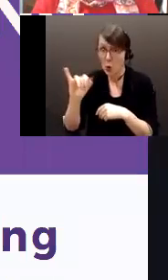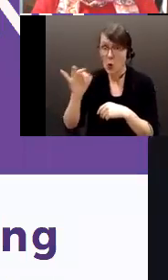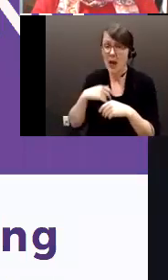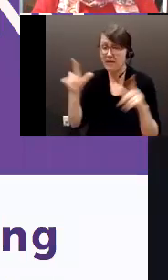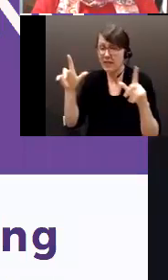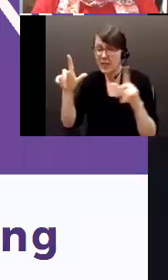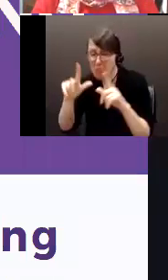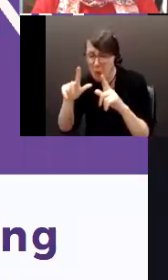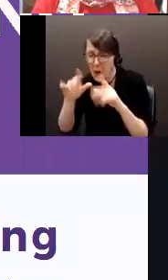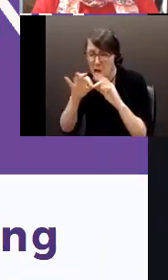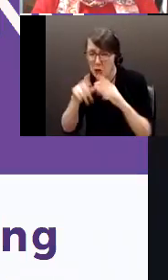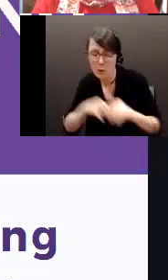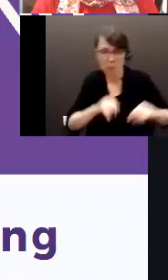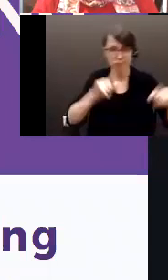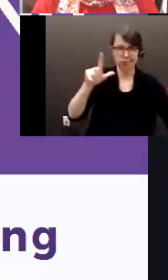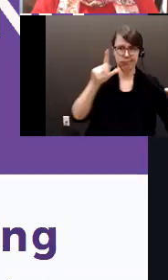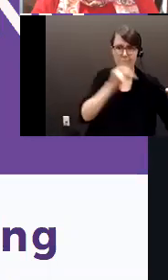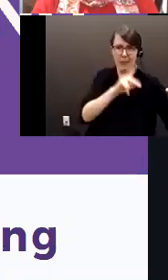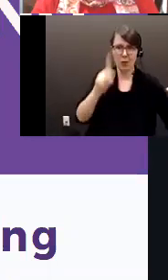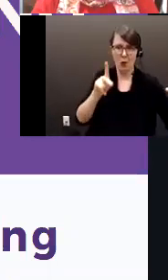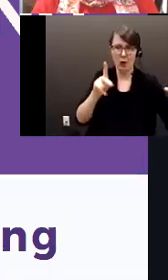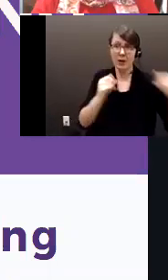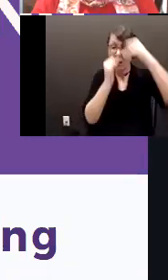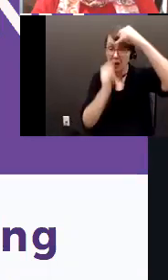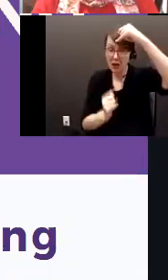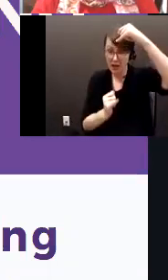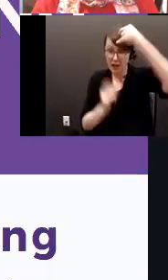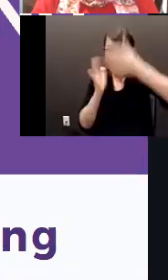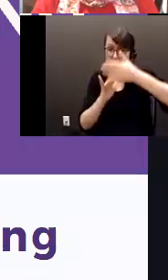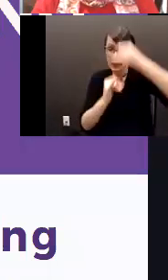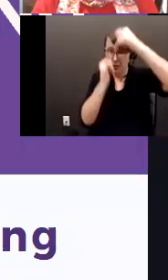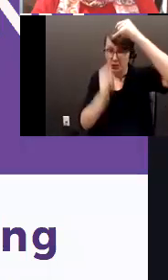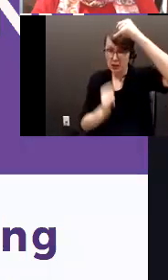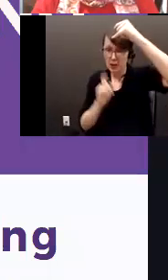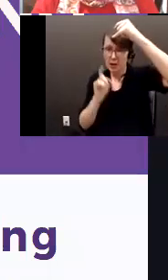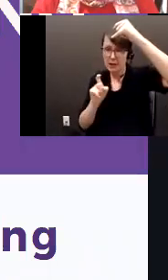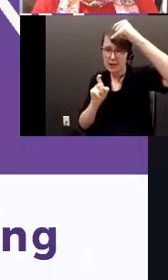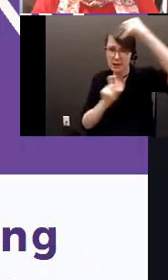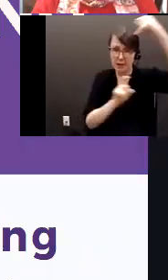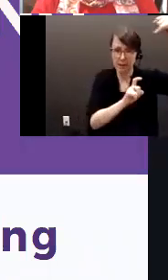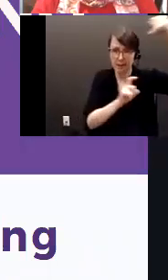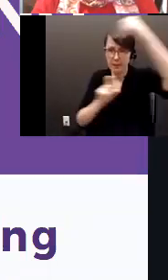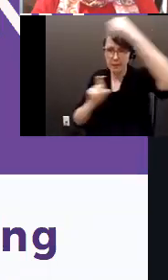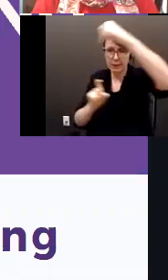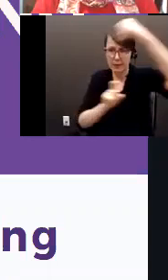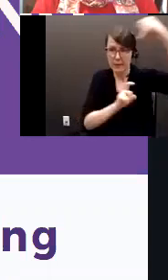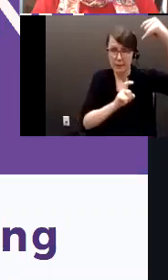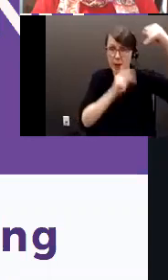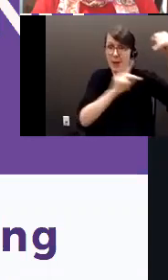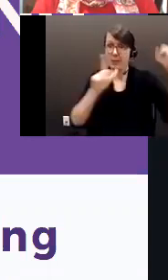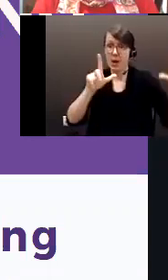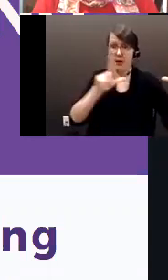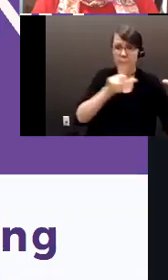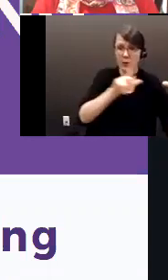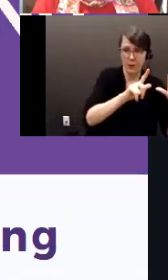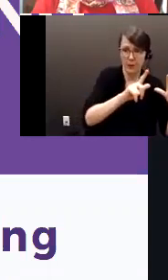the slideshow smaller, you can drag the lines between the video and the slide deck to make